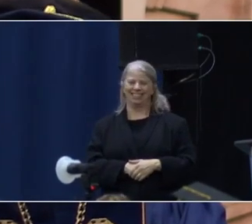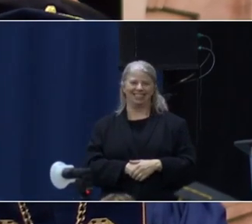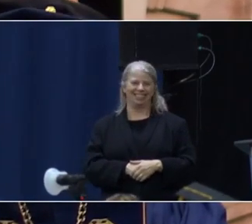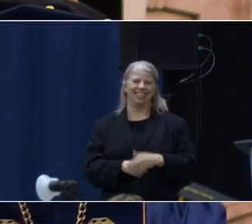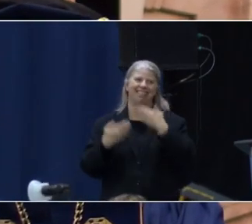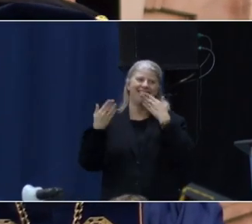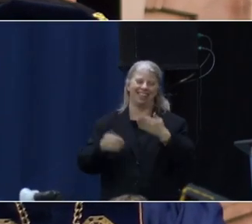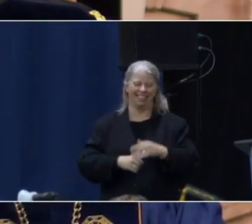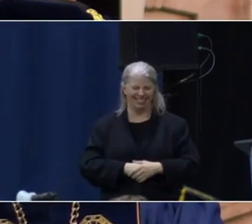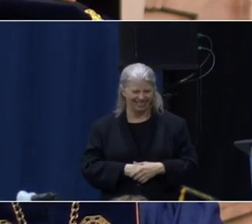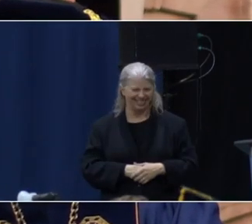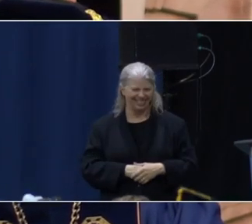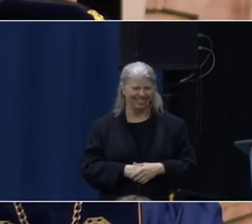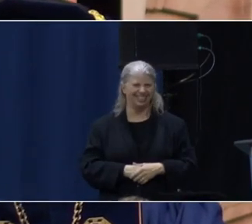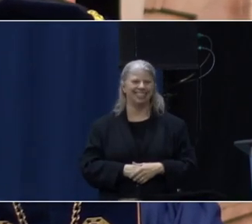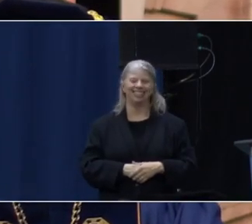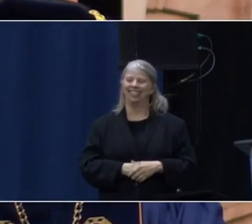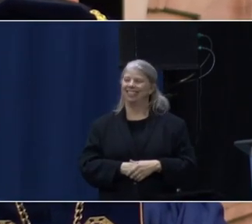Thank you.